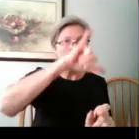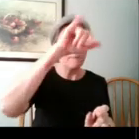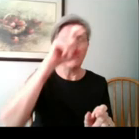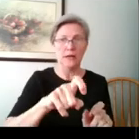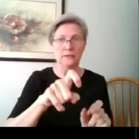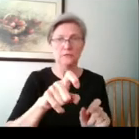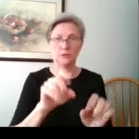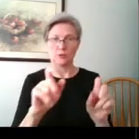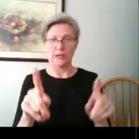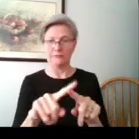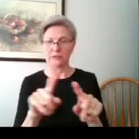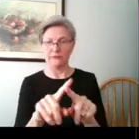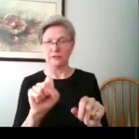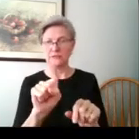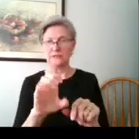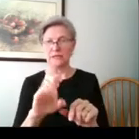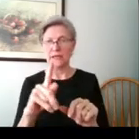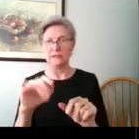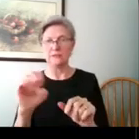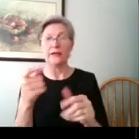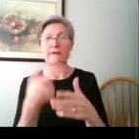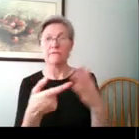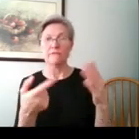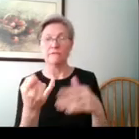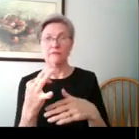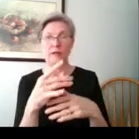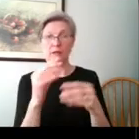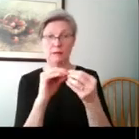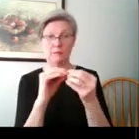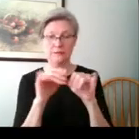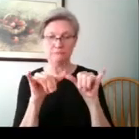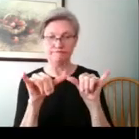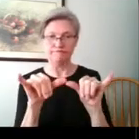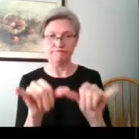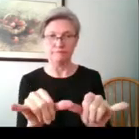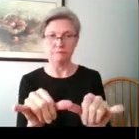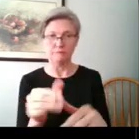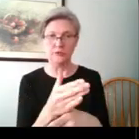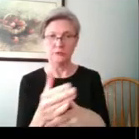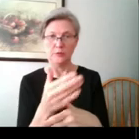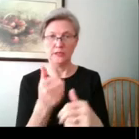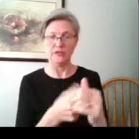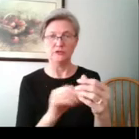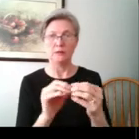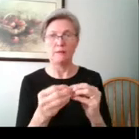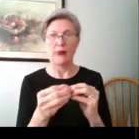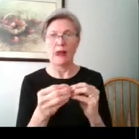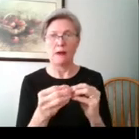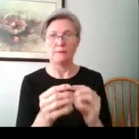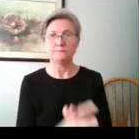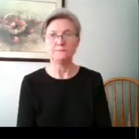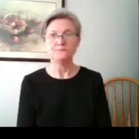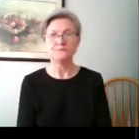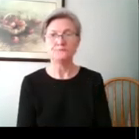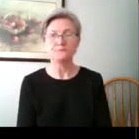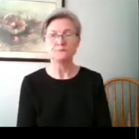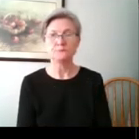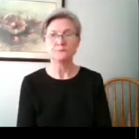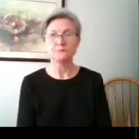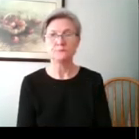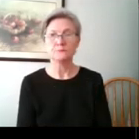have different scales as long as our numbers are staying consistent in between each number. The interval is staying consistent between each